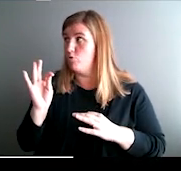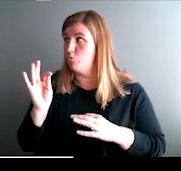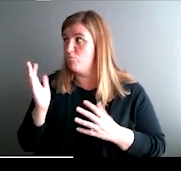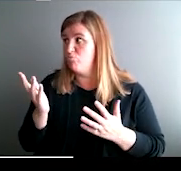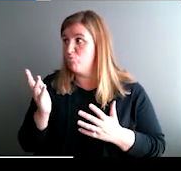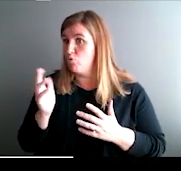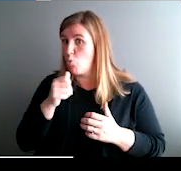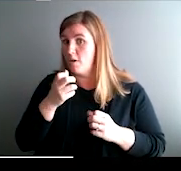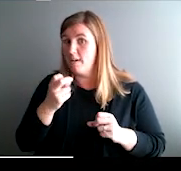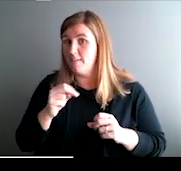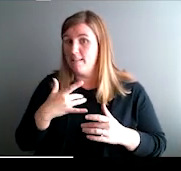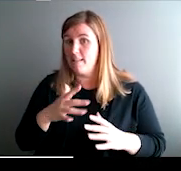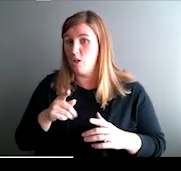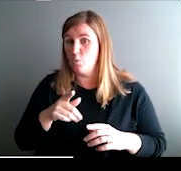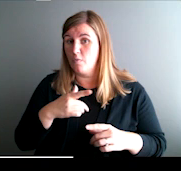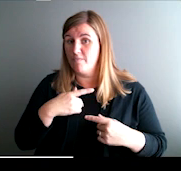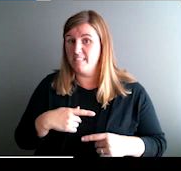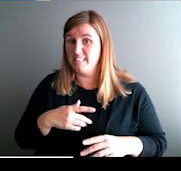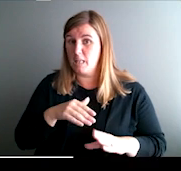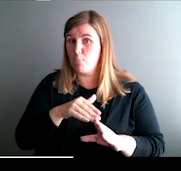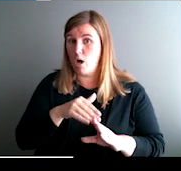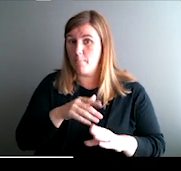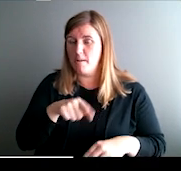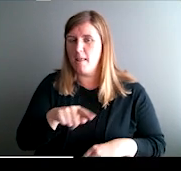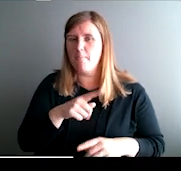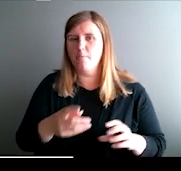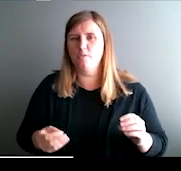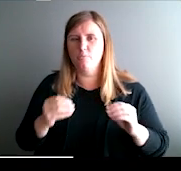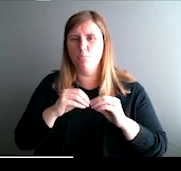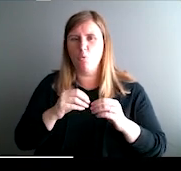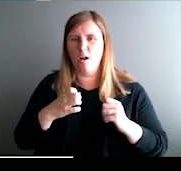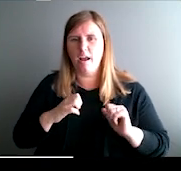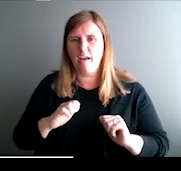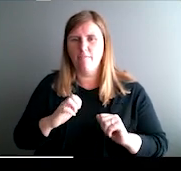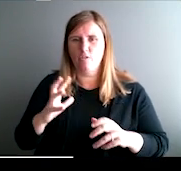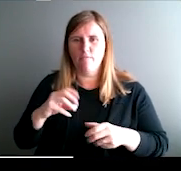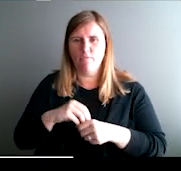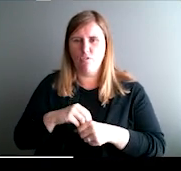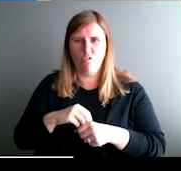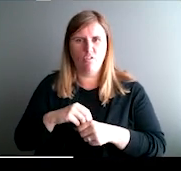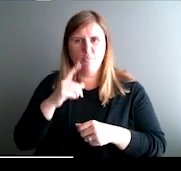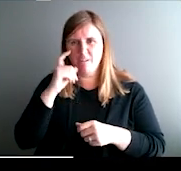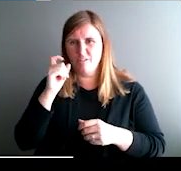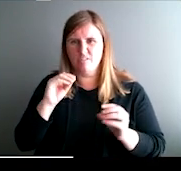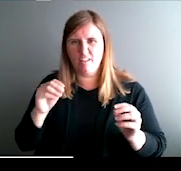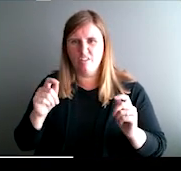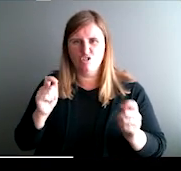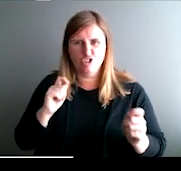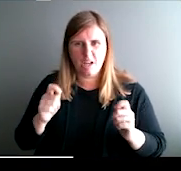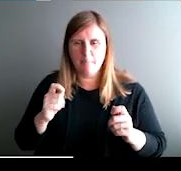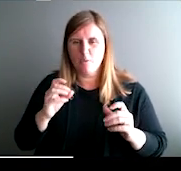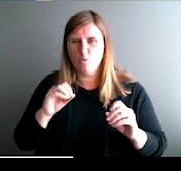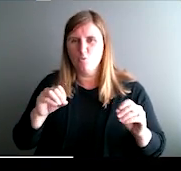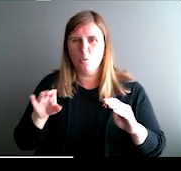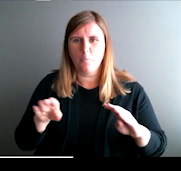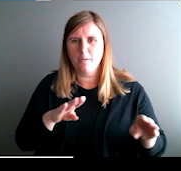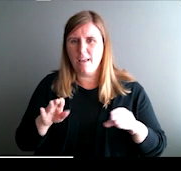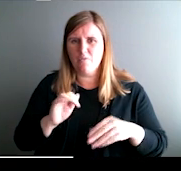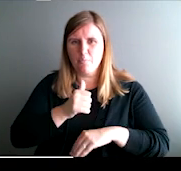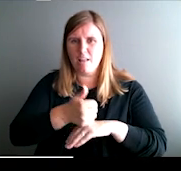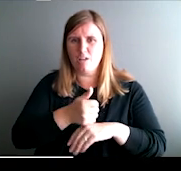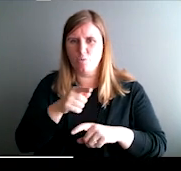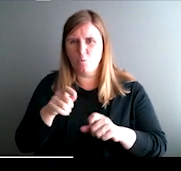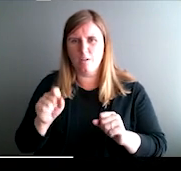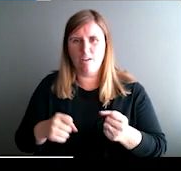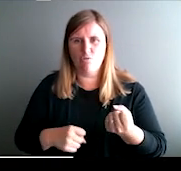even let you physically prompt them, that's more effortful, because there's nothing to shape. There's no behavior in place that you can